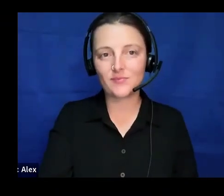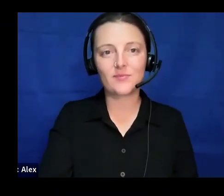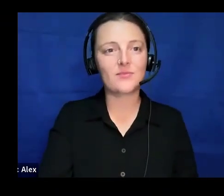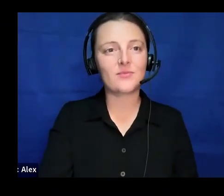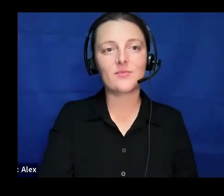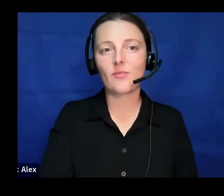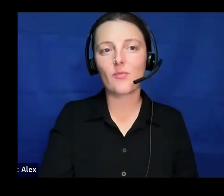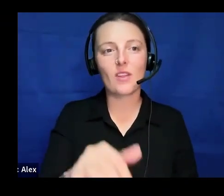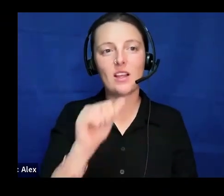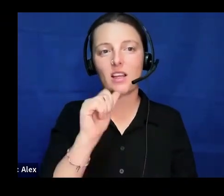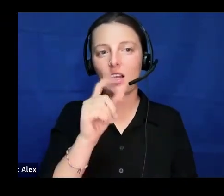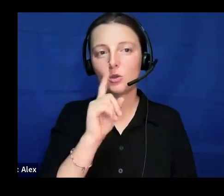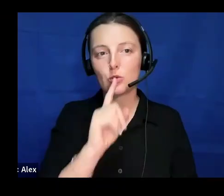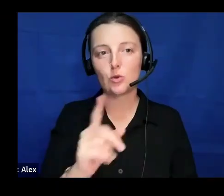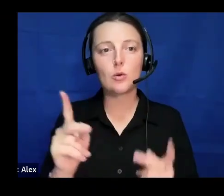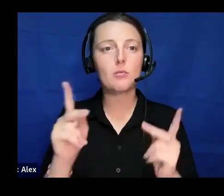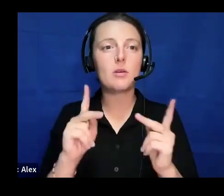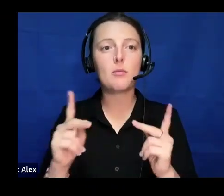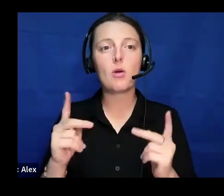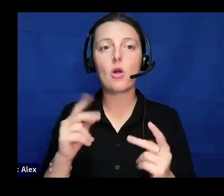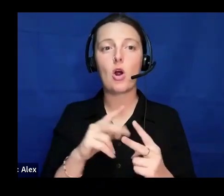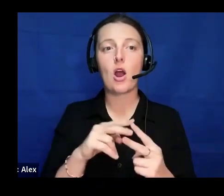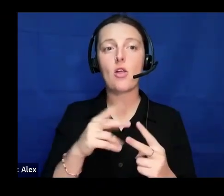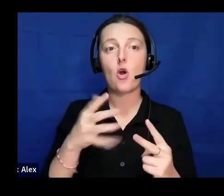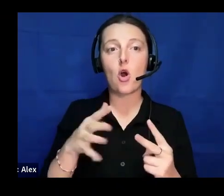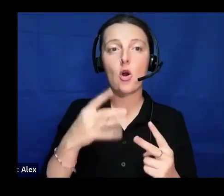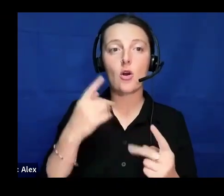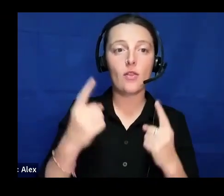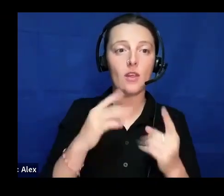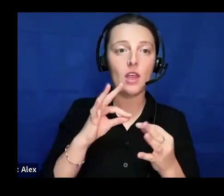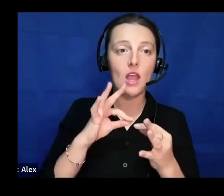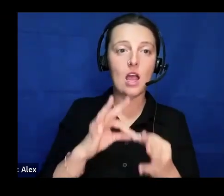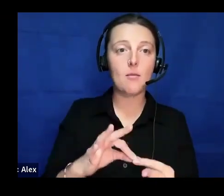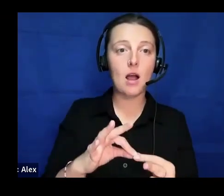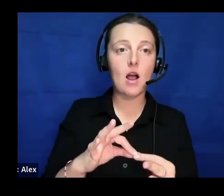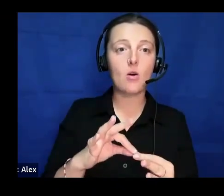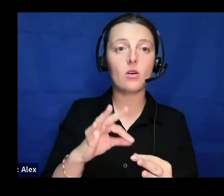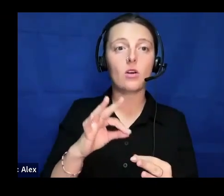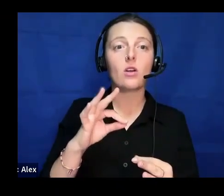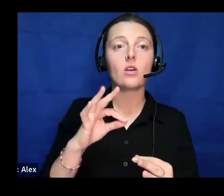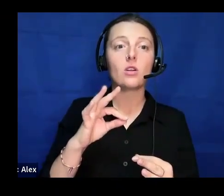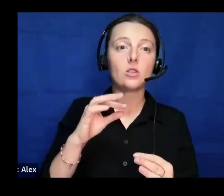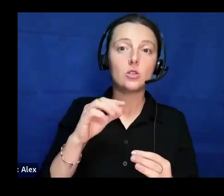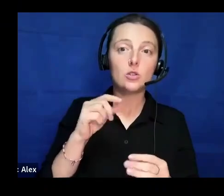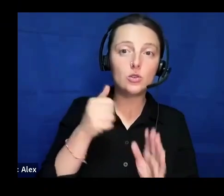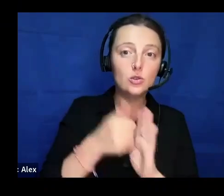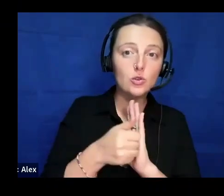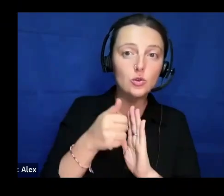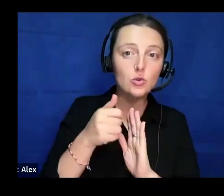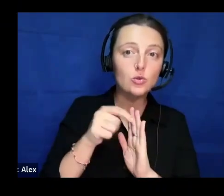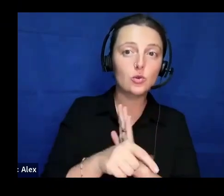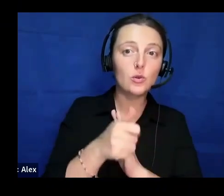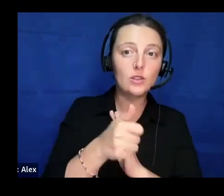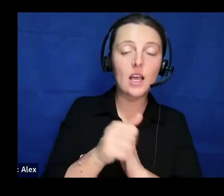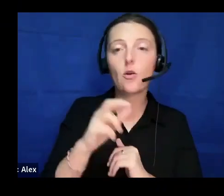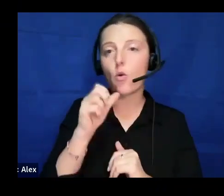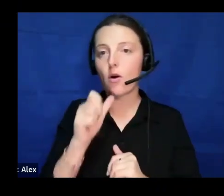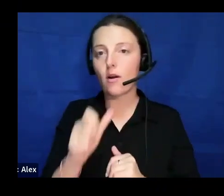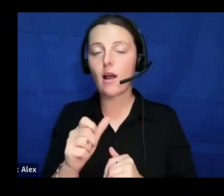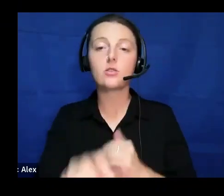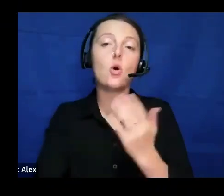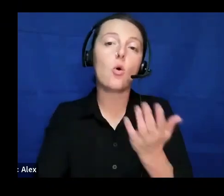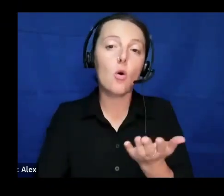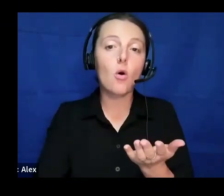or they're not. And so it's really important to ask. And hopefully you're wrong and maybe they're struggling with